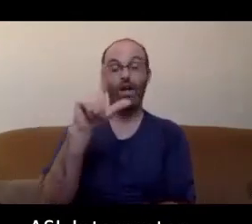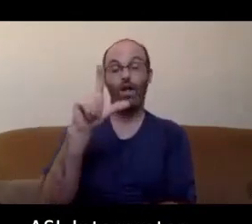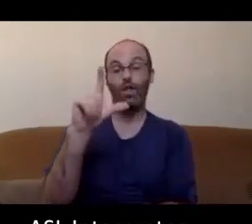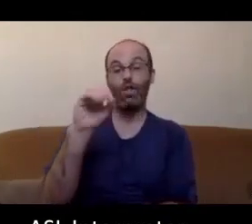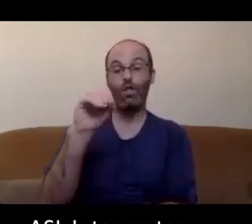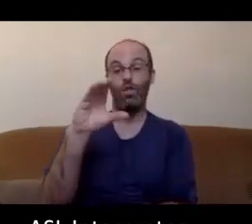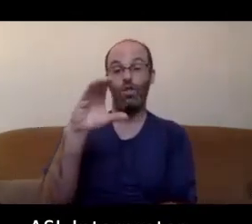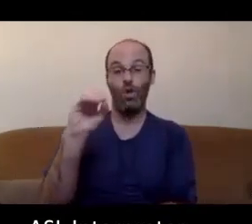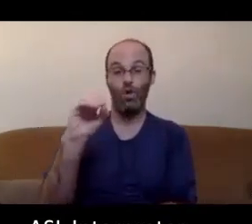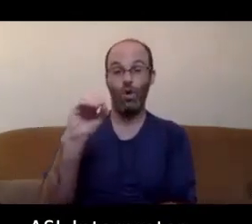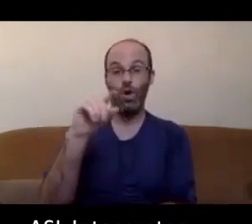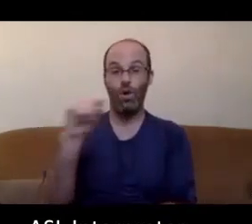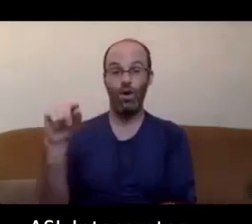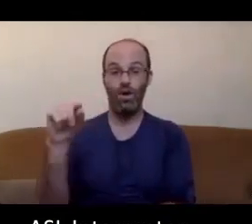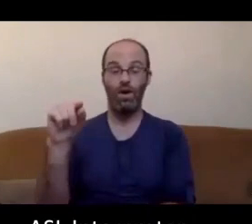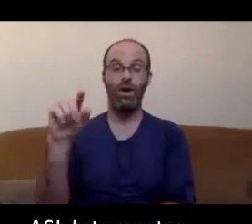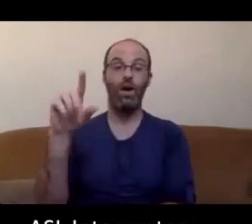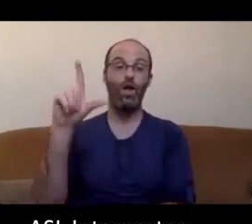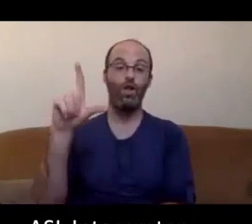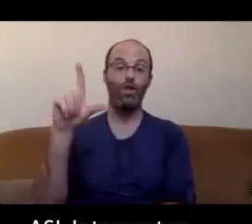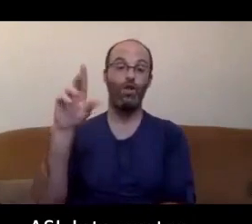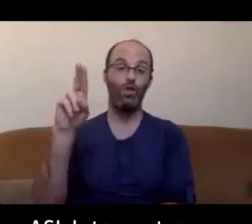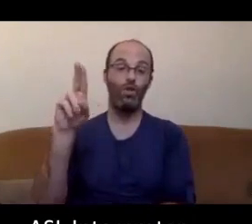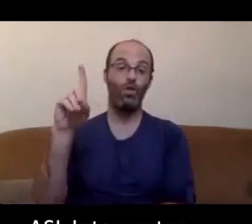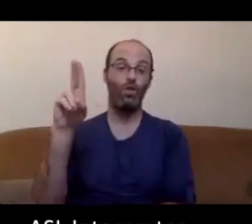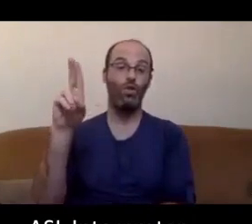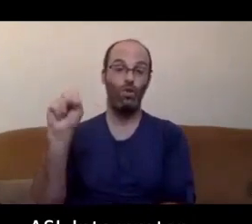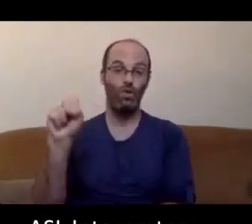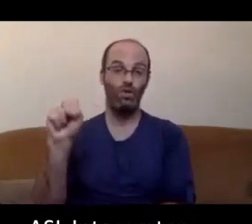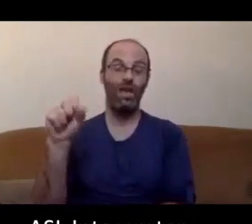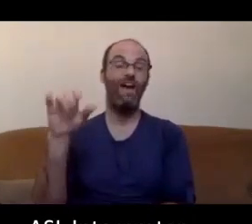Loco_Ludus. Facebook, Loco Ludus.